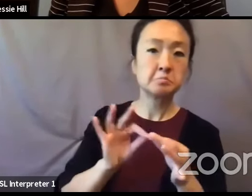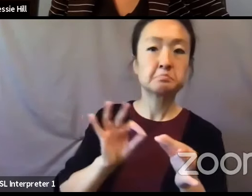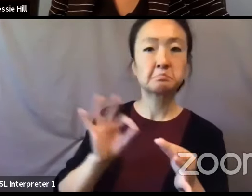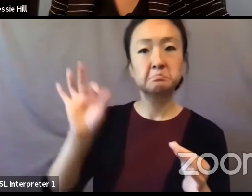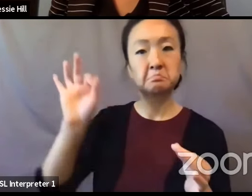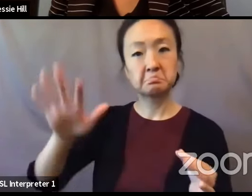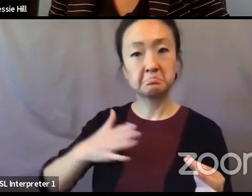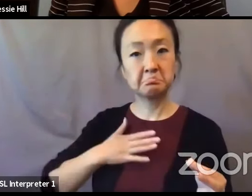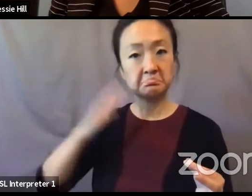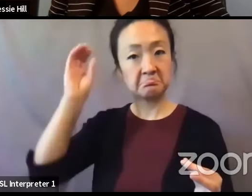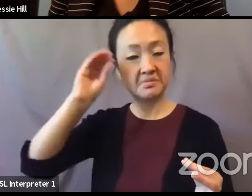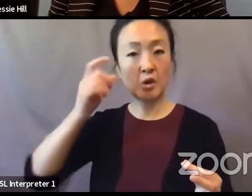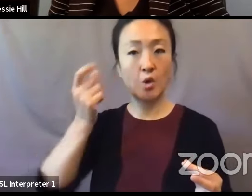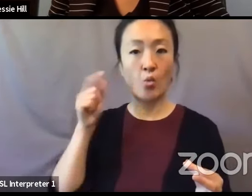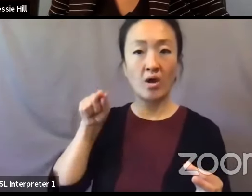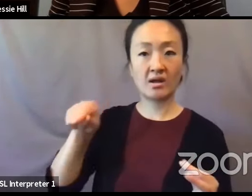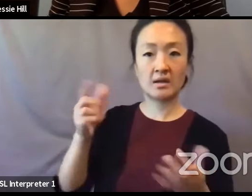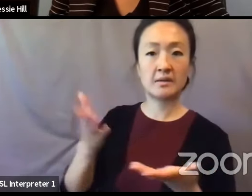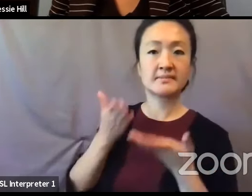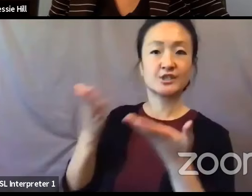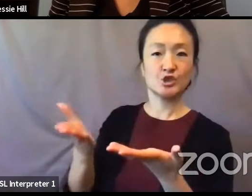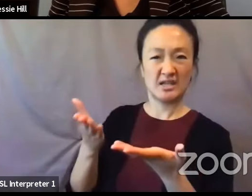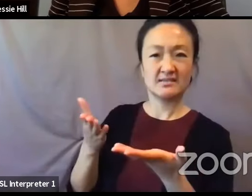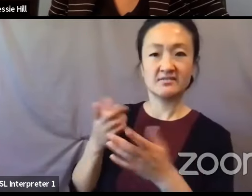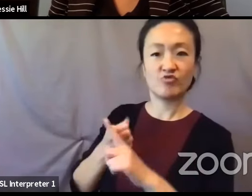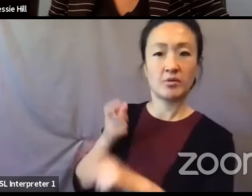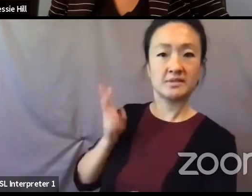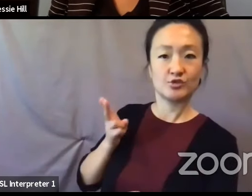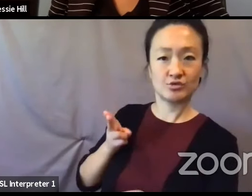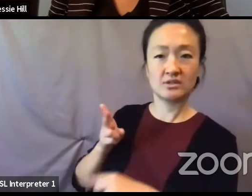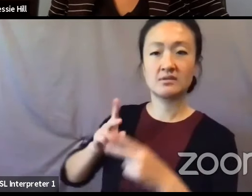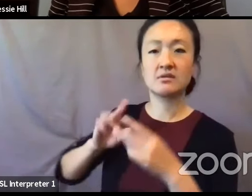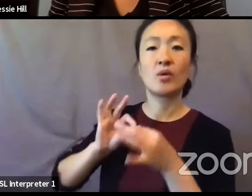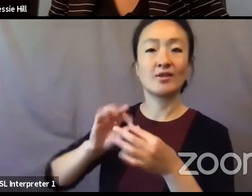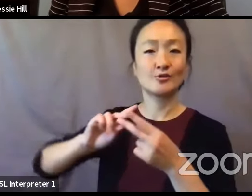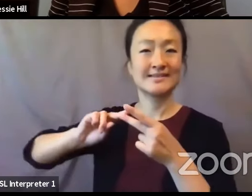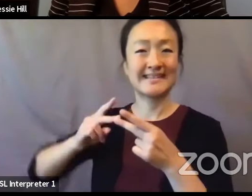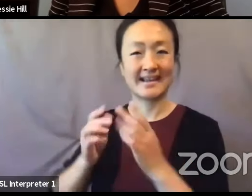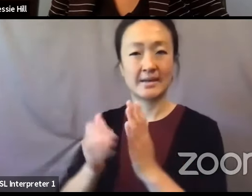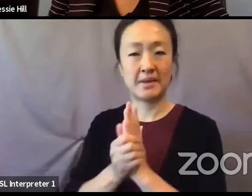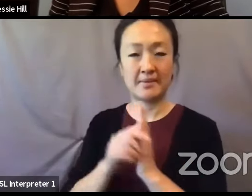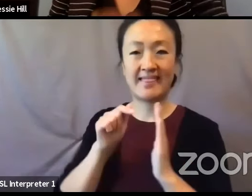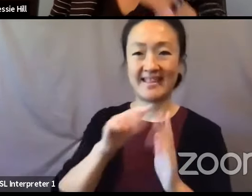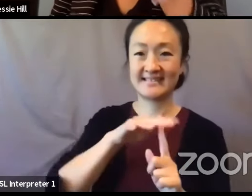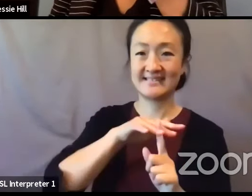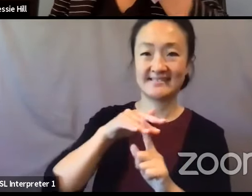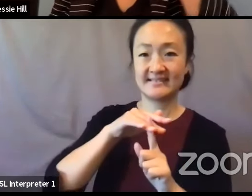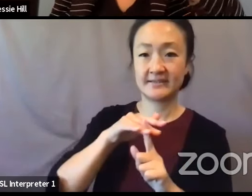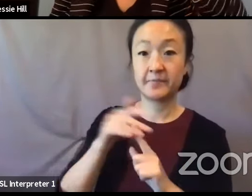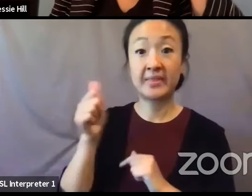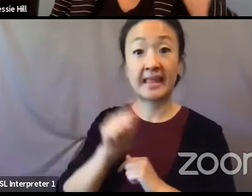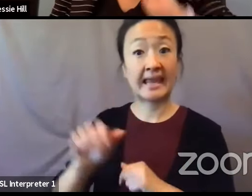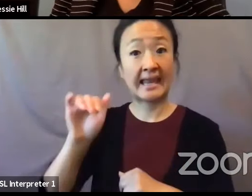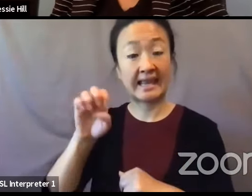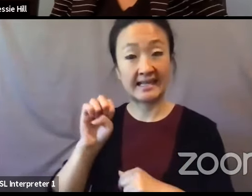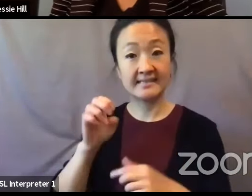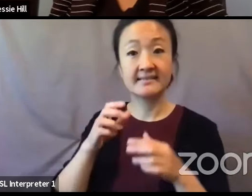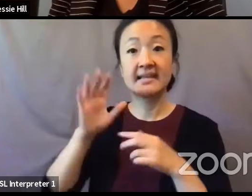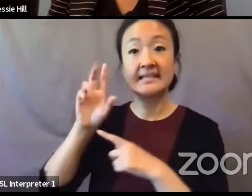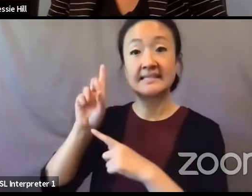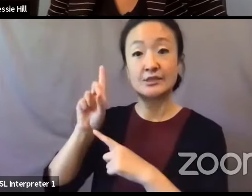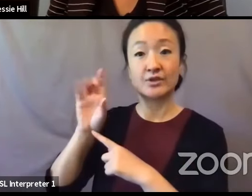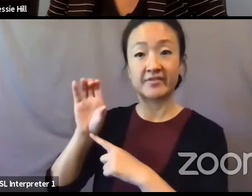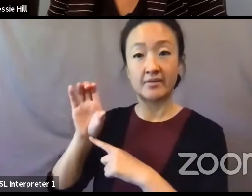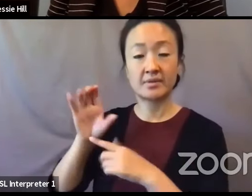about the Second Amendment in this context. So in a case called District of Columbia versus Heller,